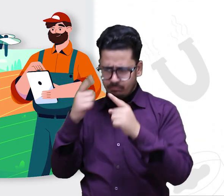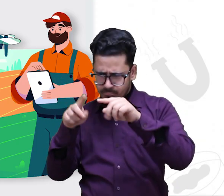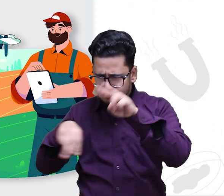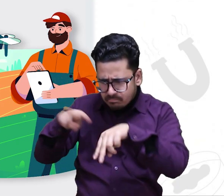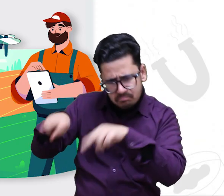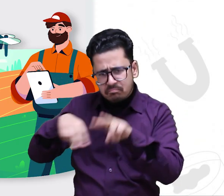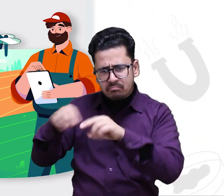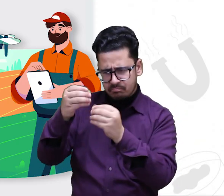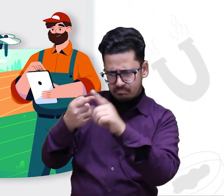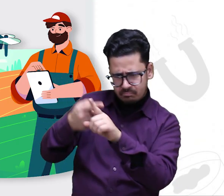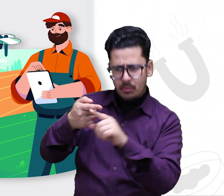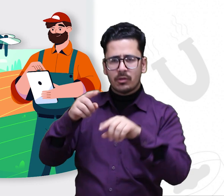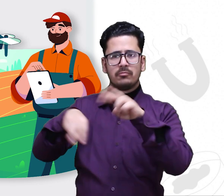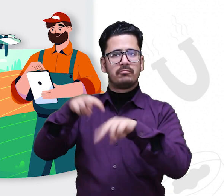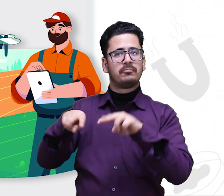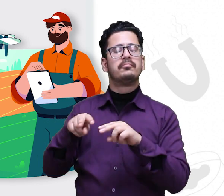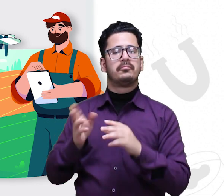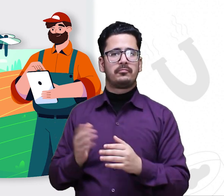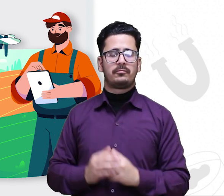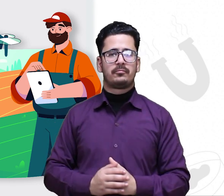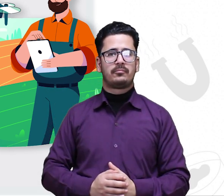environmental standards.